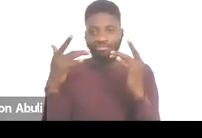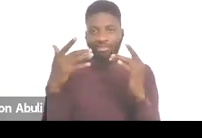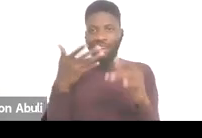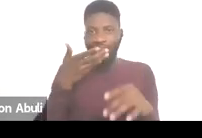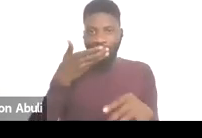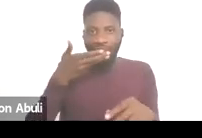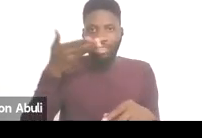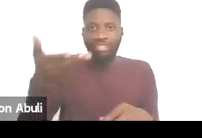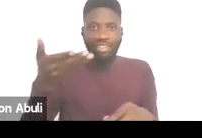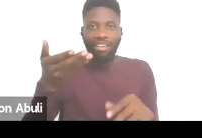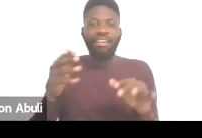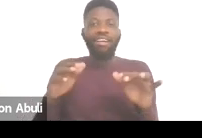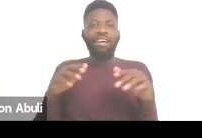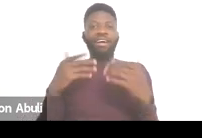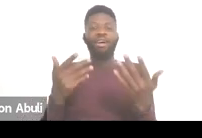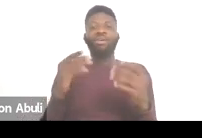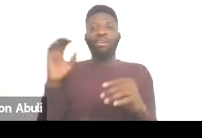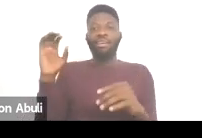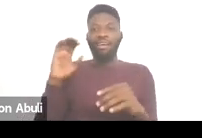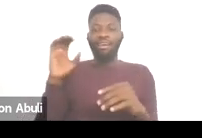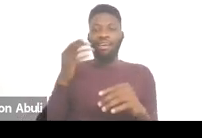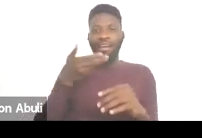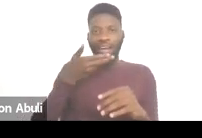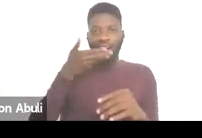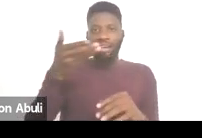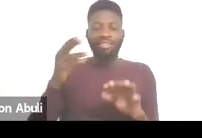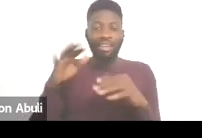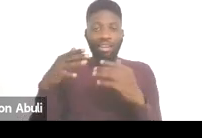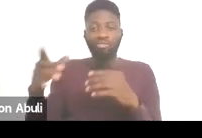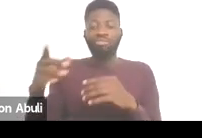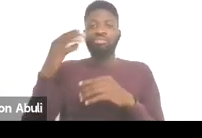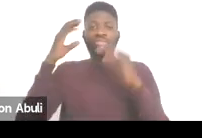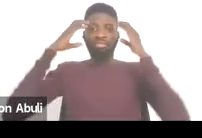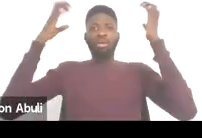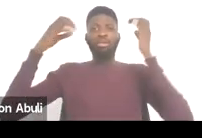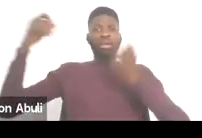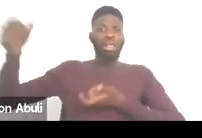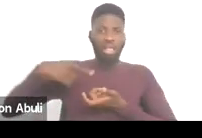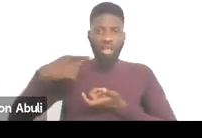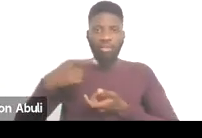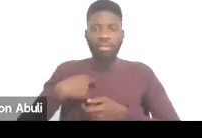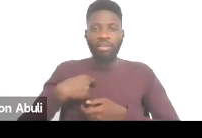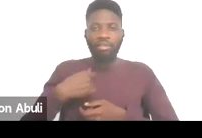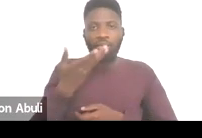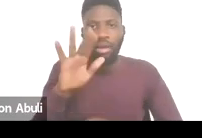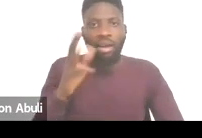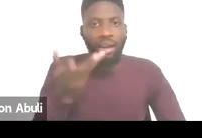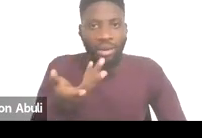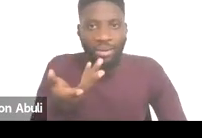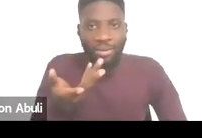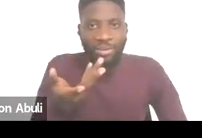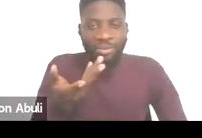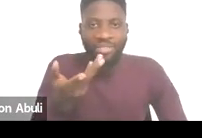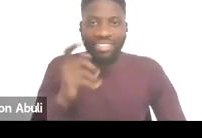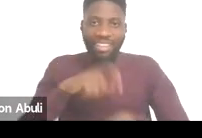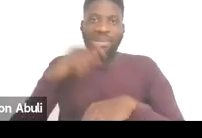I going to answer that client? If she's rude, how am I going to respond to her? Then that way, once you understand